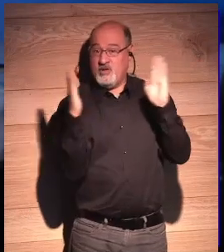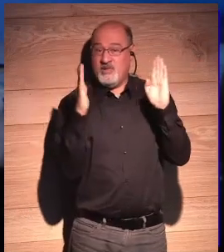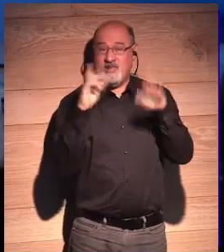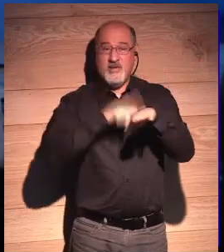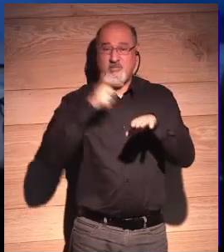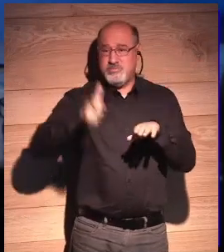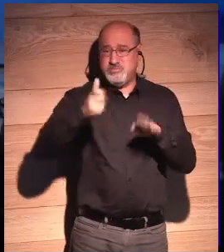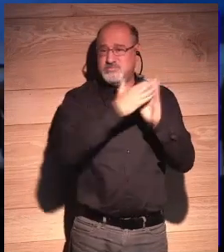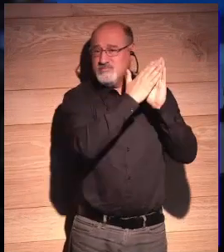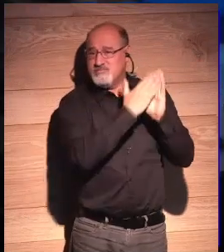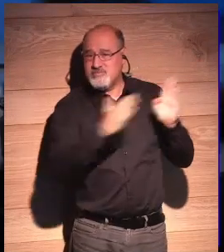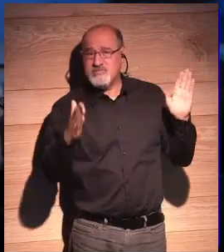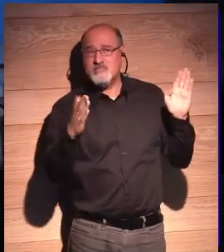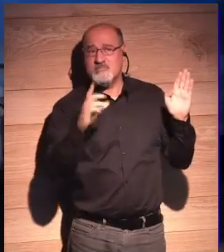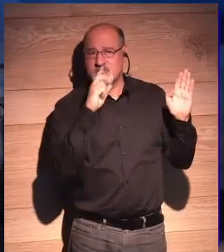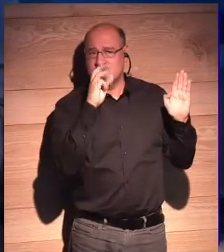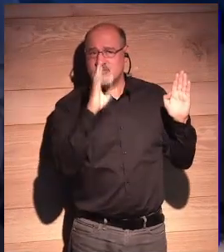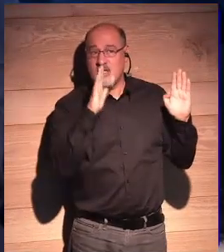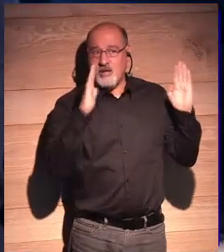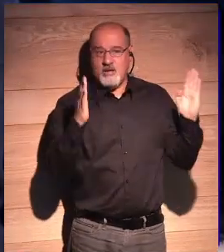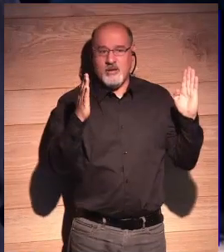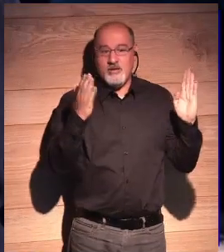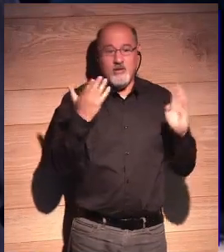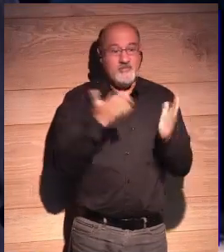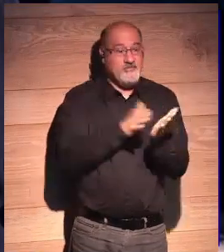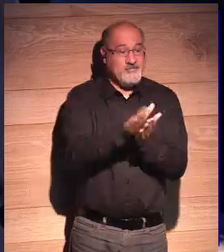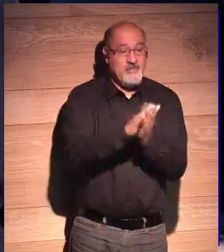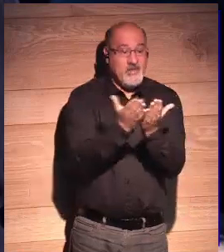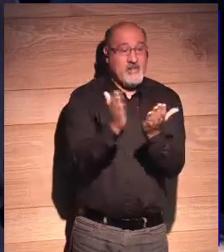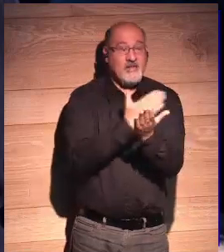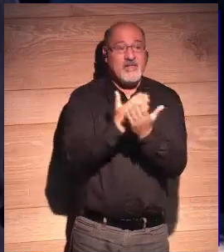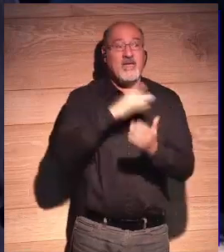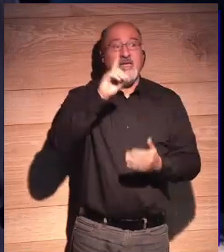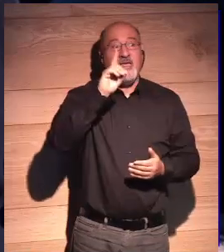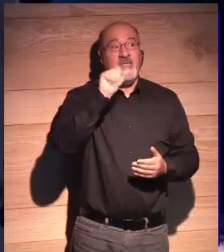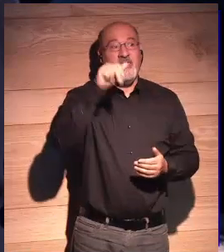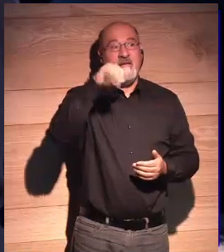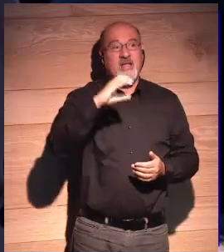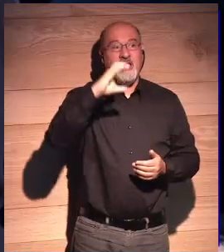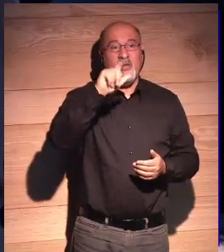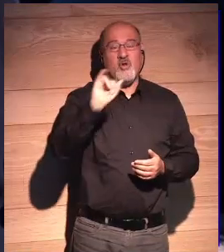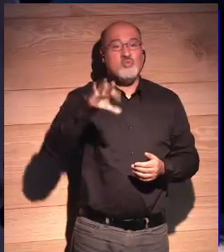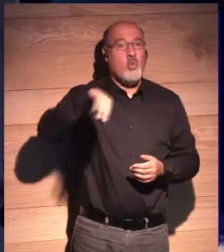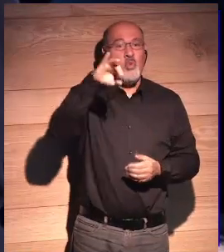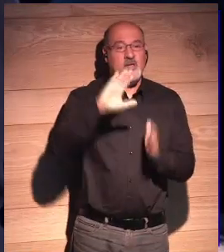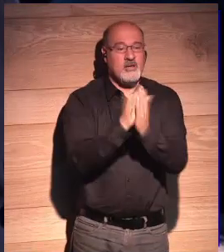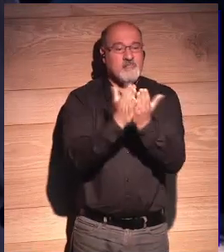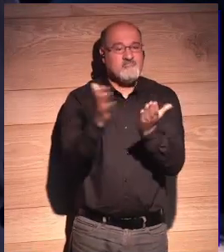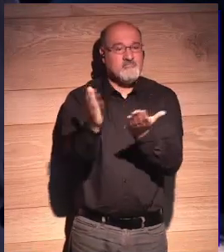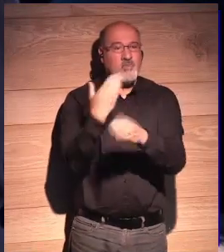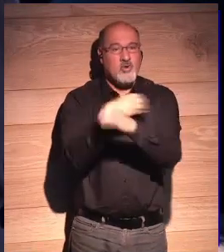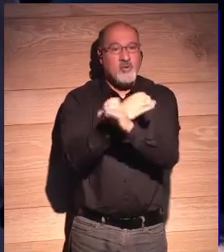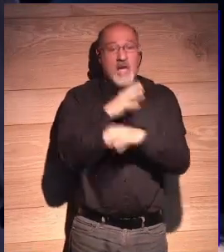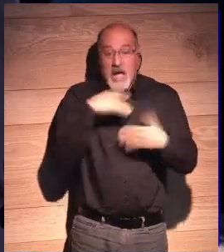and for many years, it was the only book that I knew from Daniel Clowes.